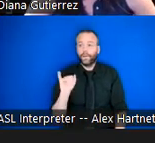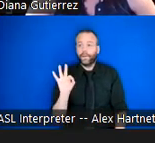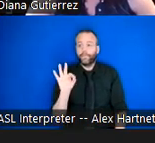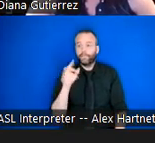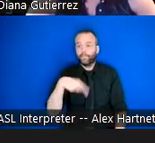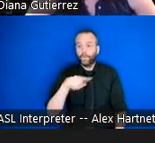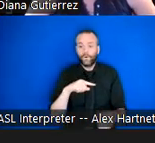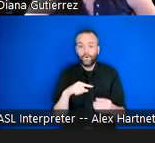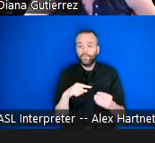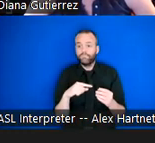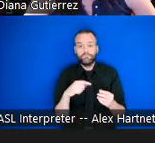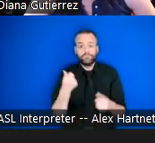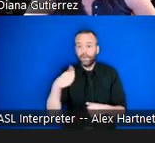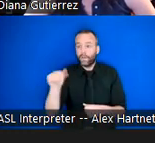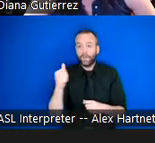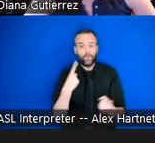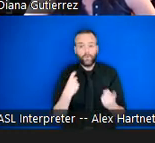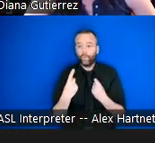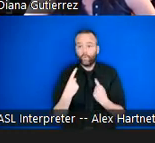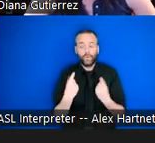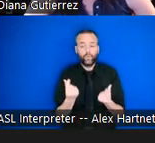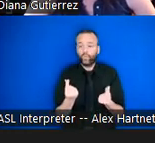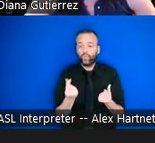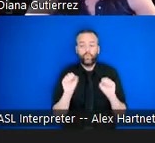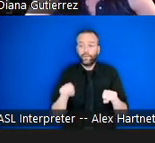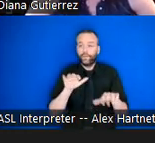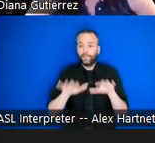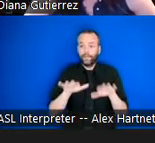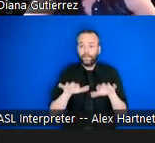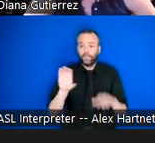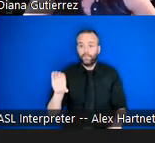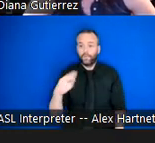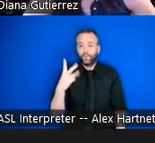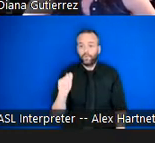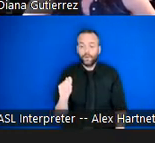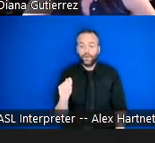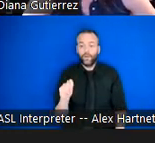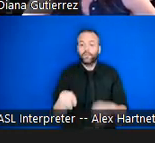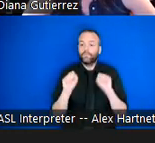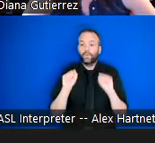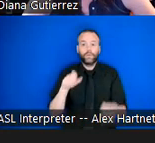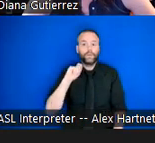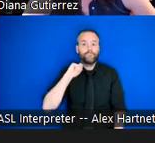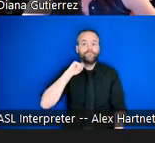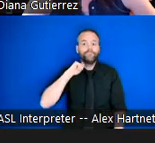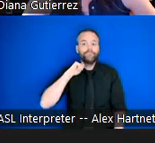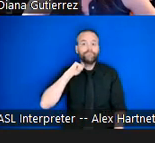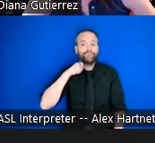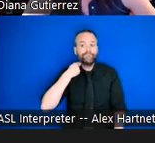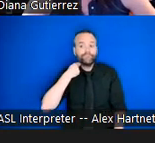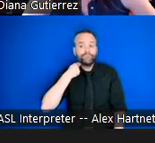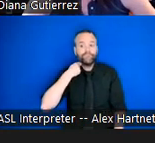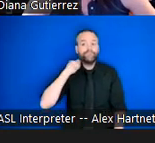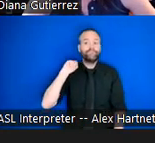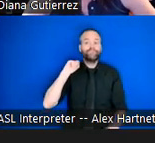or any more questions, you can feel free to put it in the chat. You can also unmute and ask your